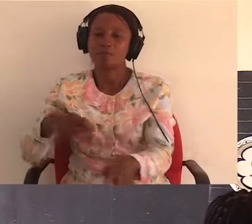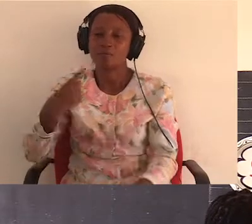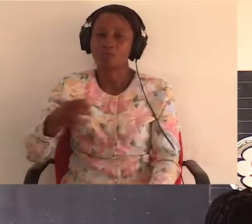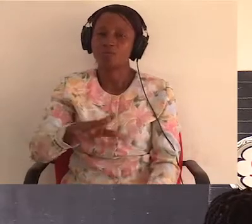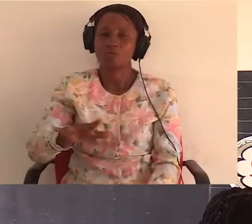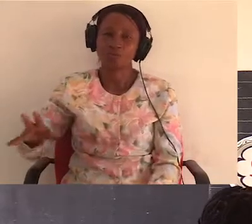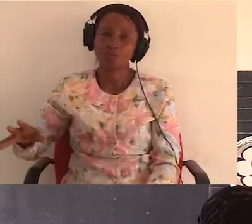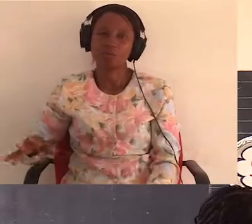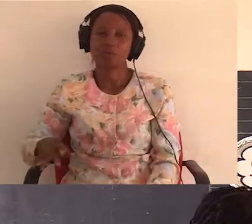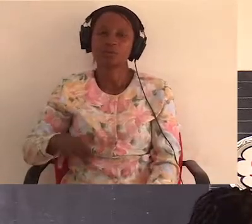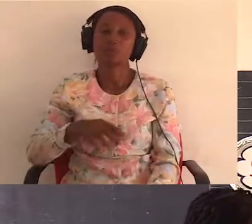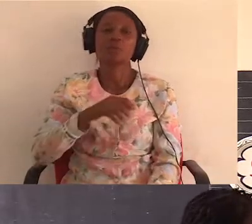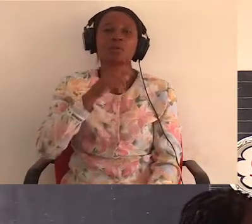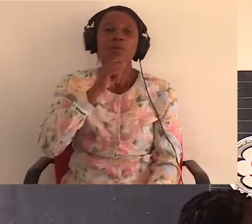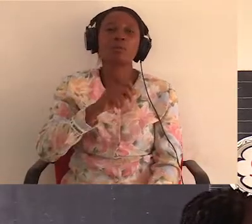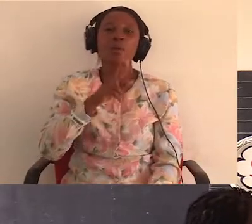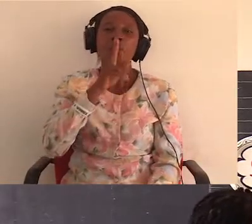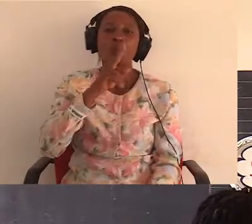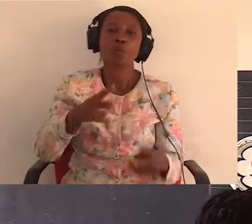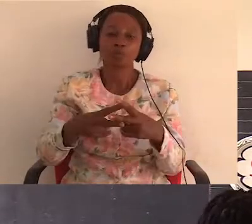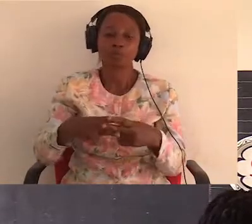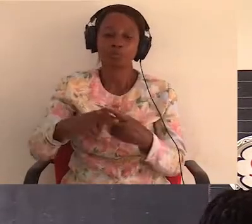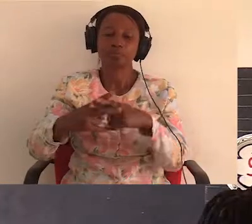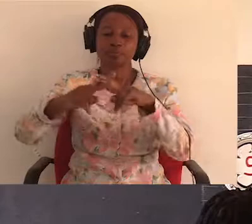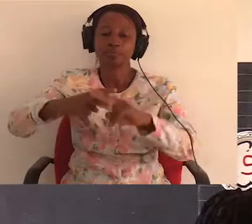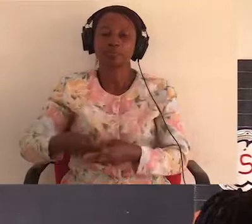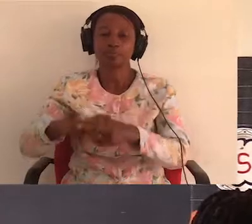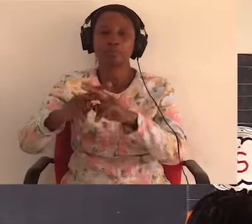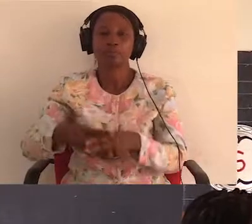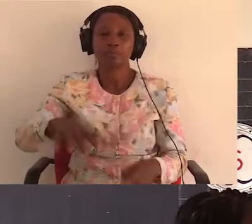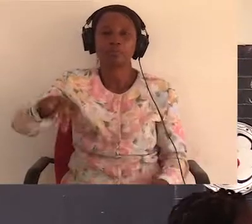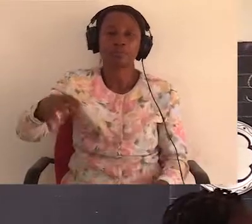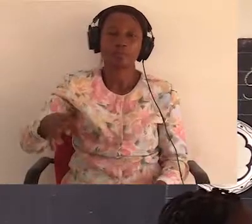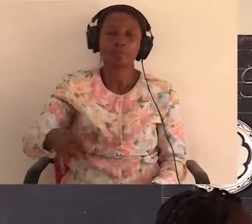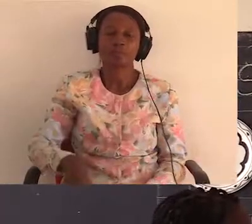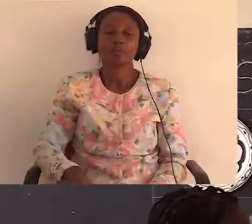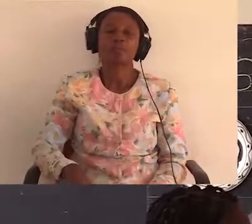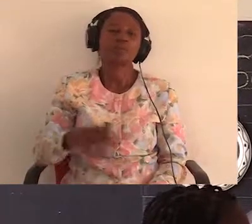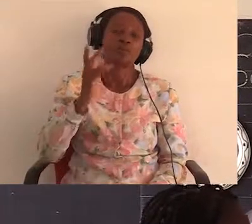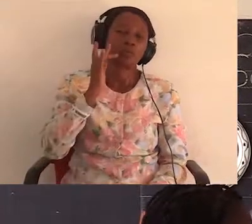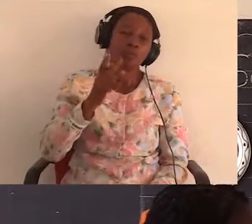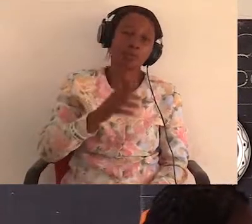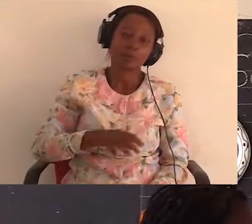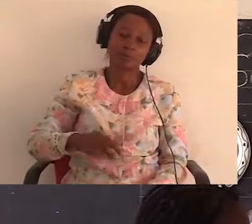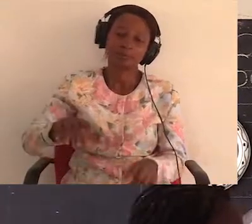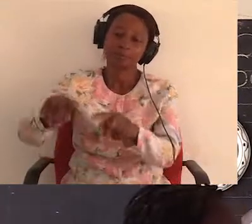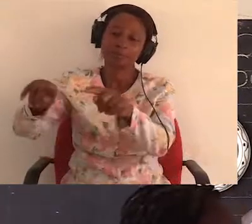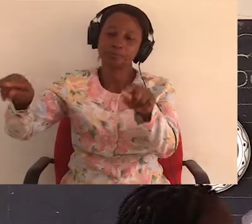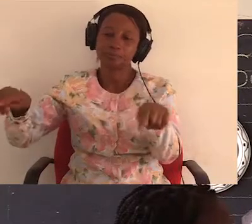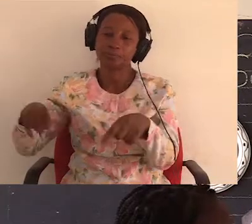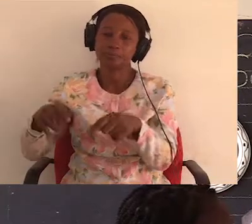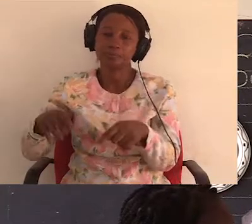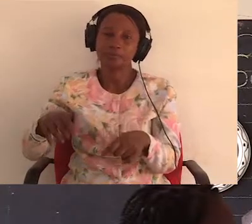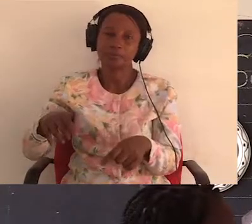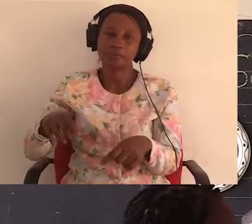to unblock it. When the sink is unblocked, the water goes down the drain,